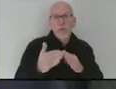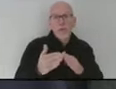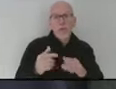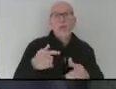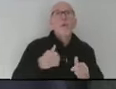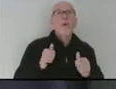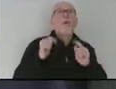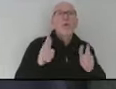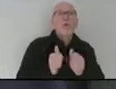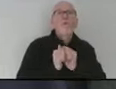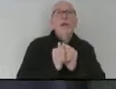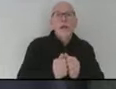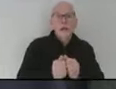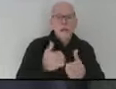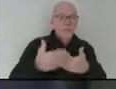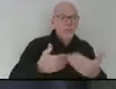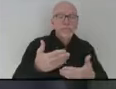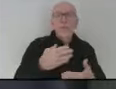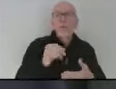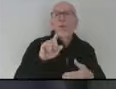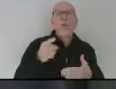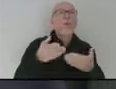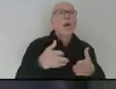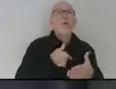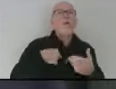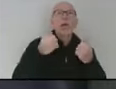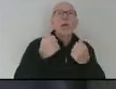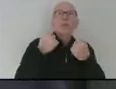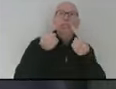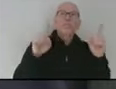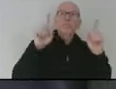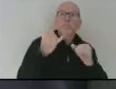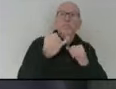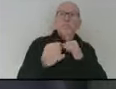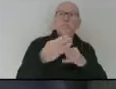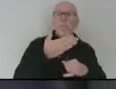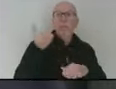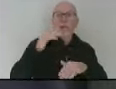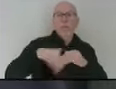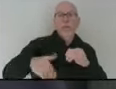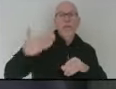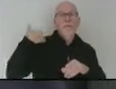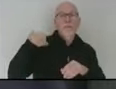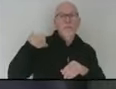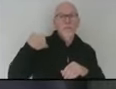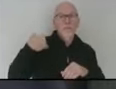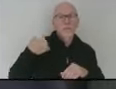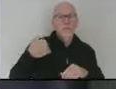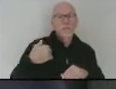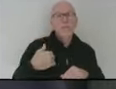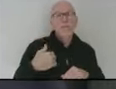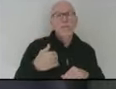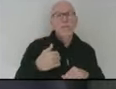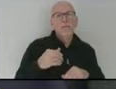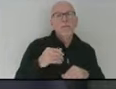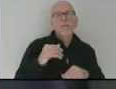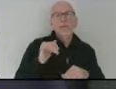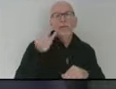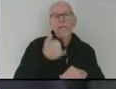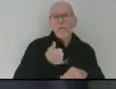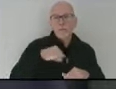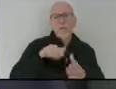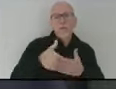in this together, and the only way that we're going to come out of this better than when we came in it is if we all